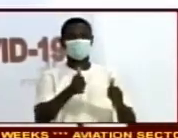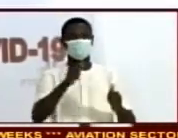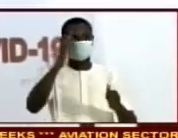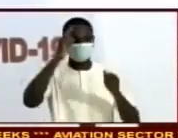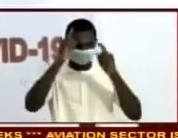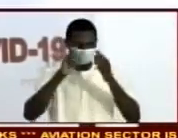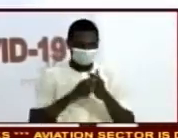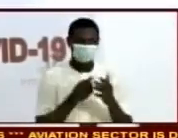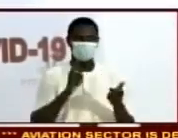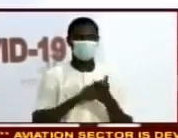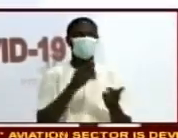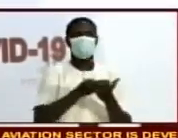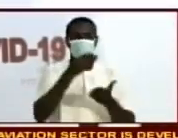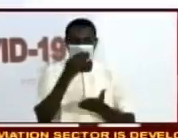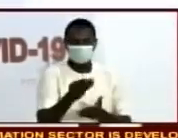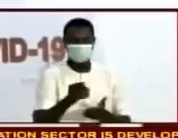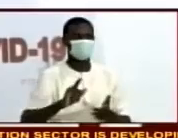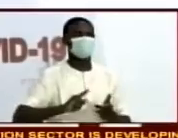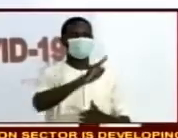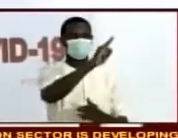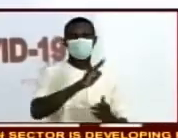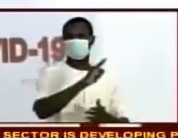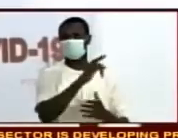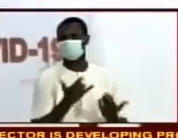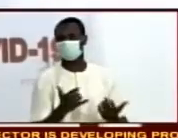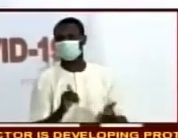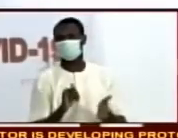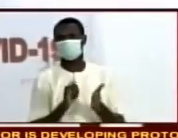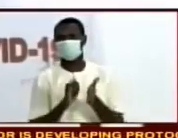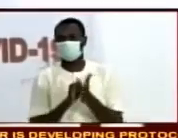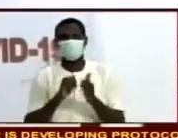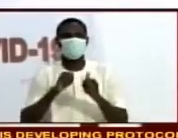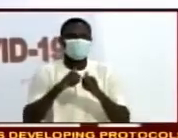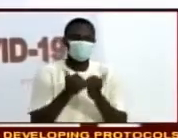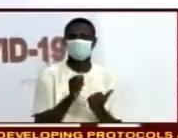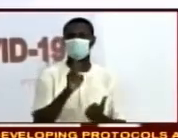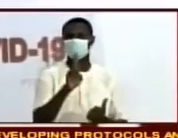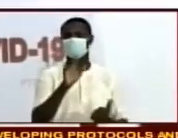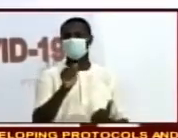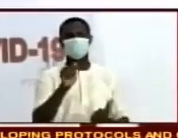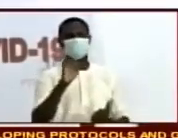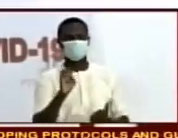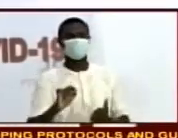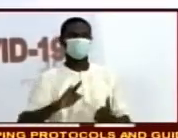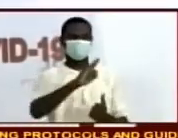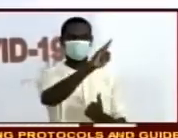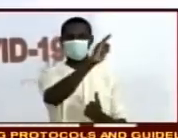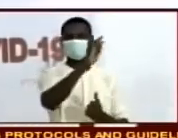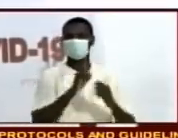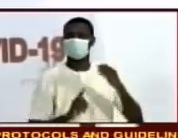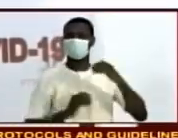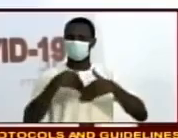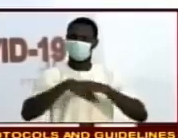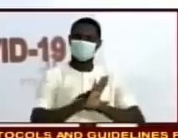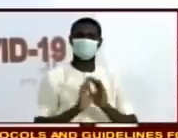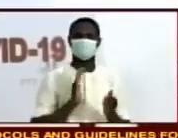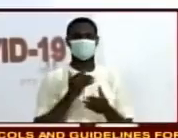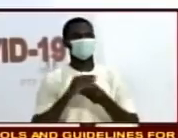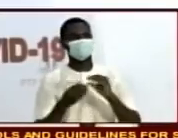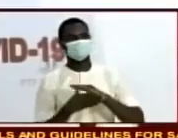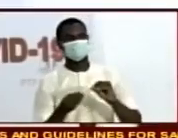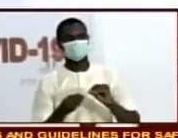they're all desperate to come home. That's how the UAE flight came into being. And the British Airways